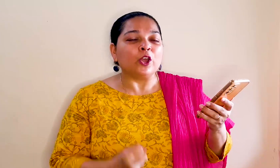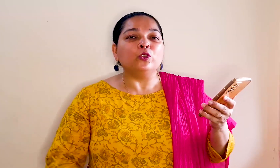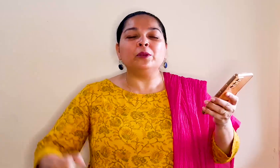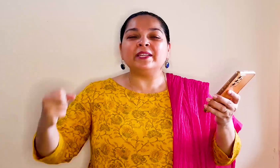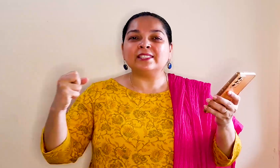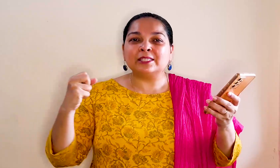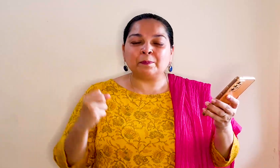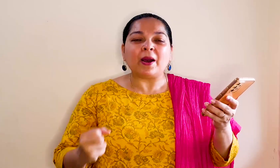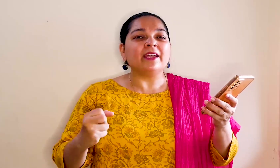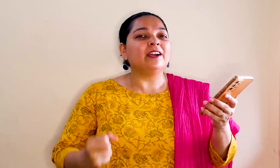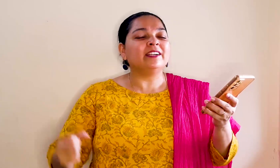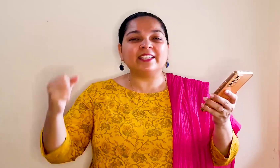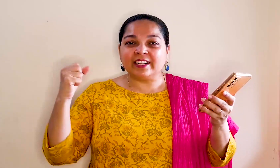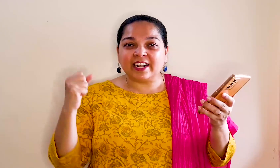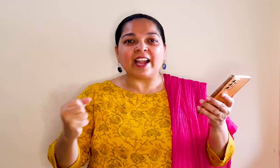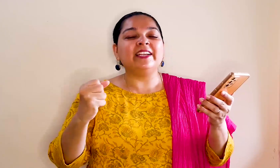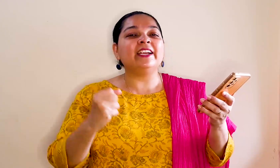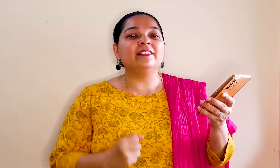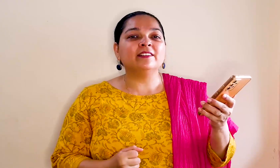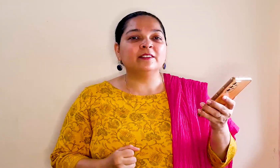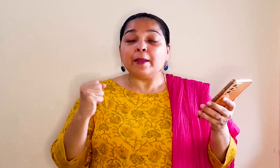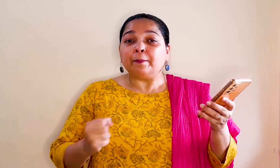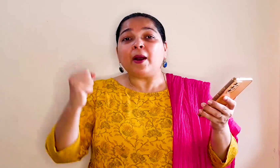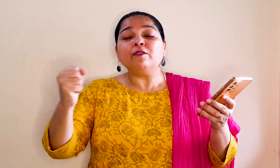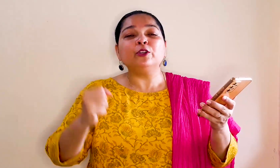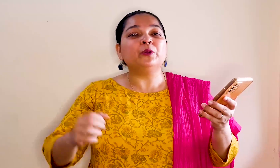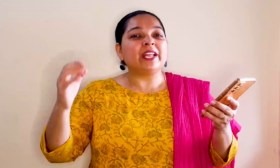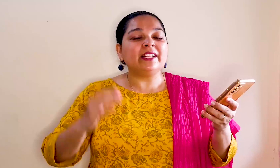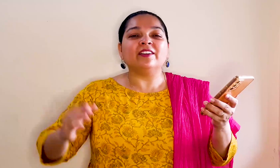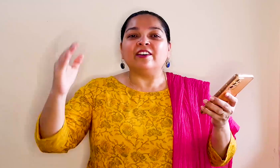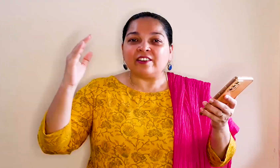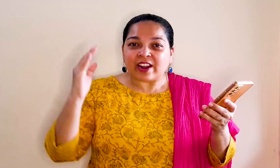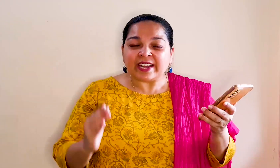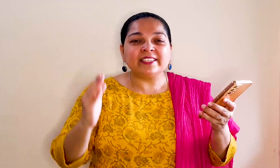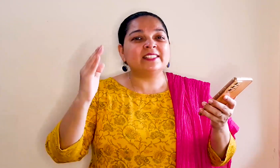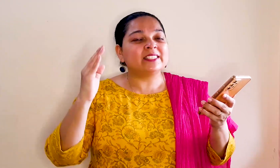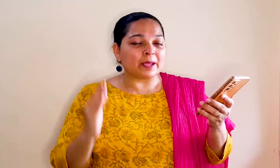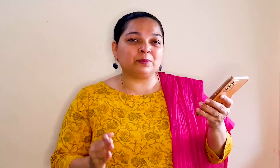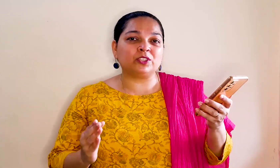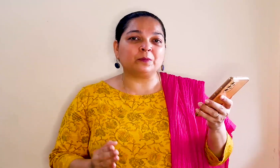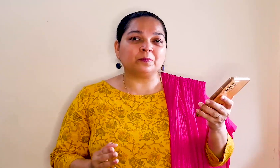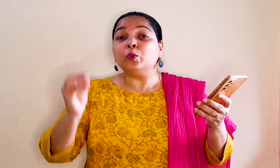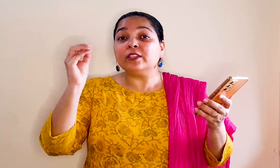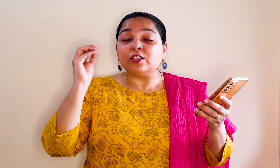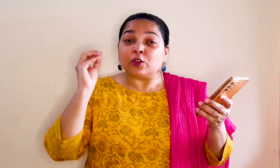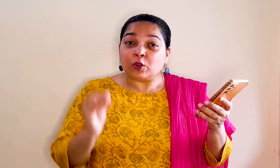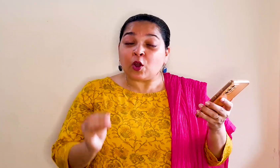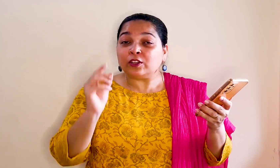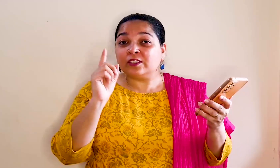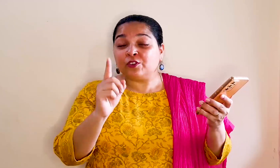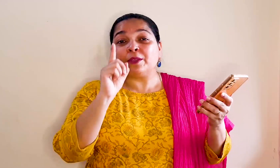Spirit, you will be inspired, guided, empowered to take the right steps